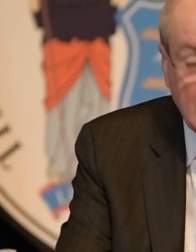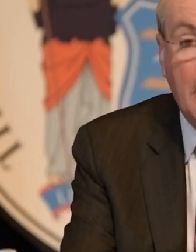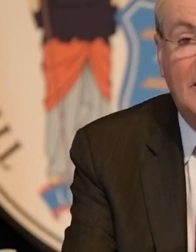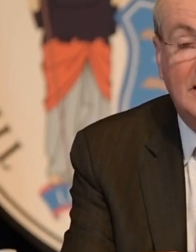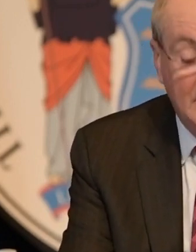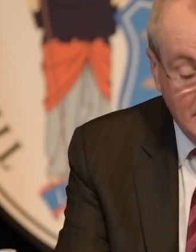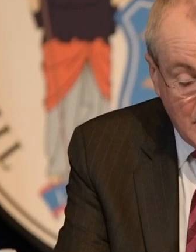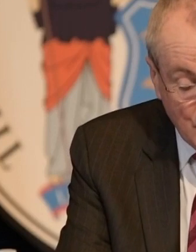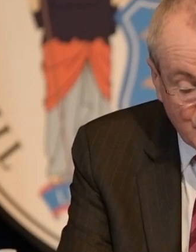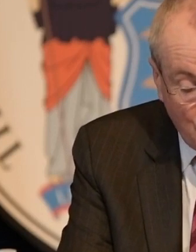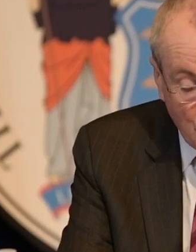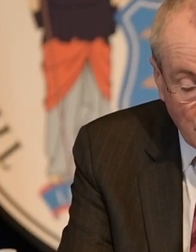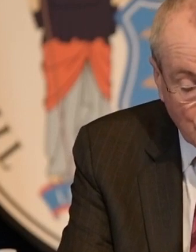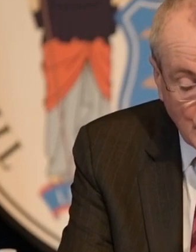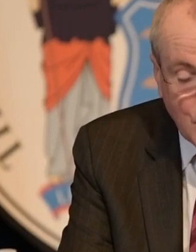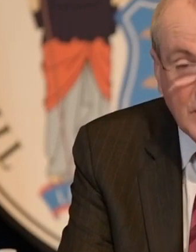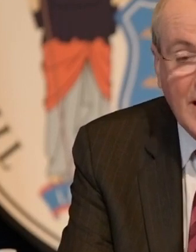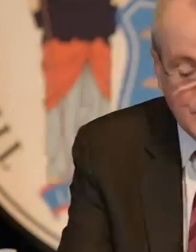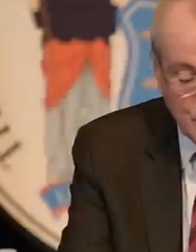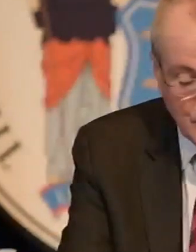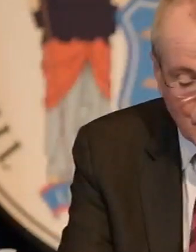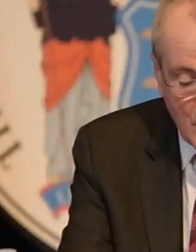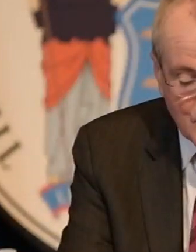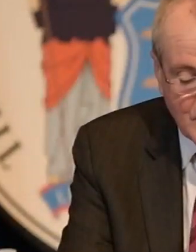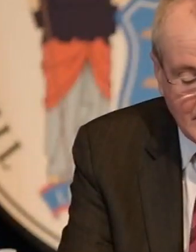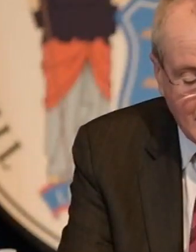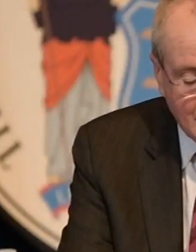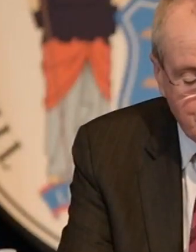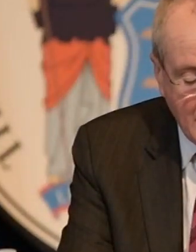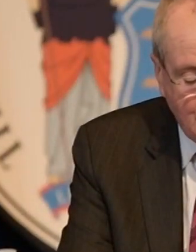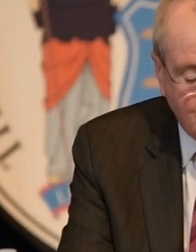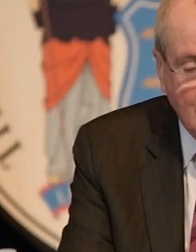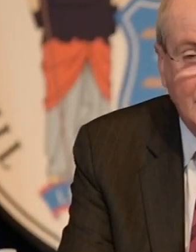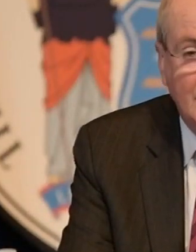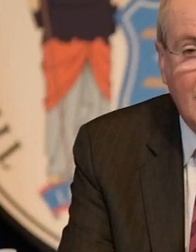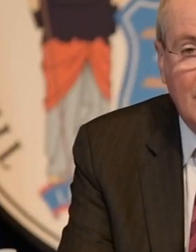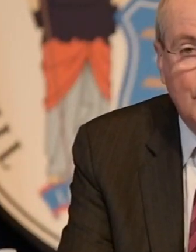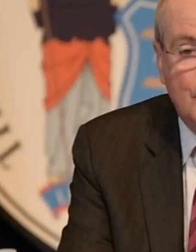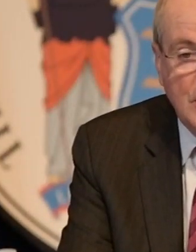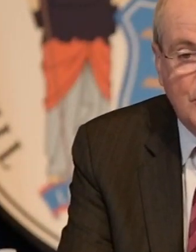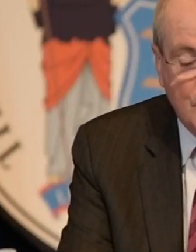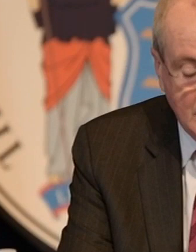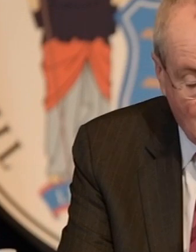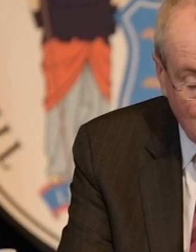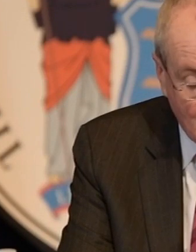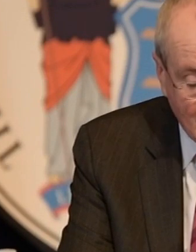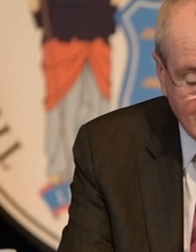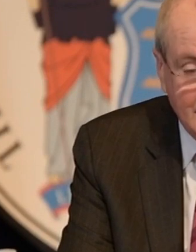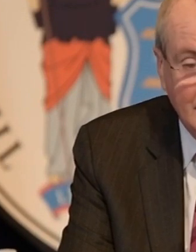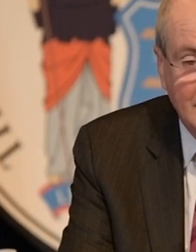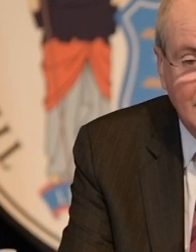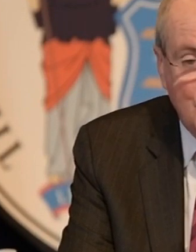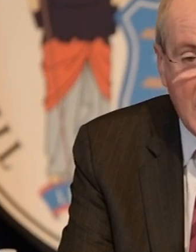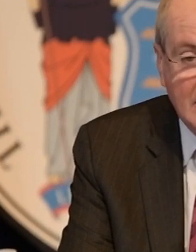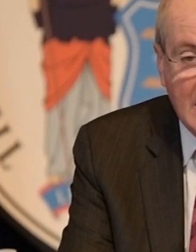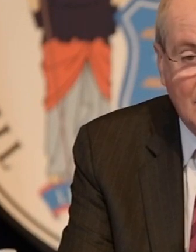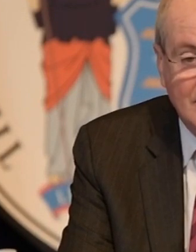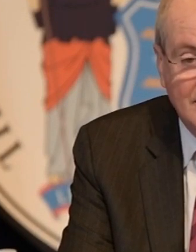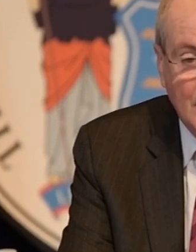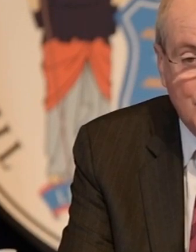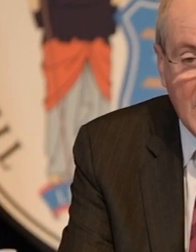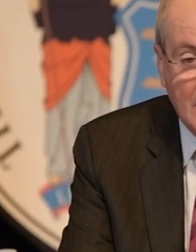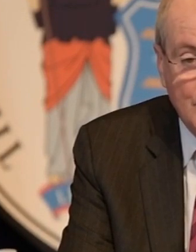emergency. Here is former Ridgewood High School lacrosse standout and Bates College D3 All-American Jack